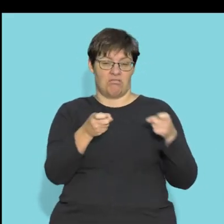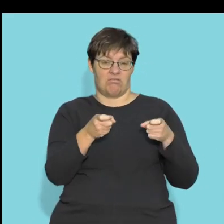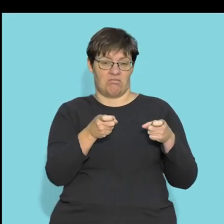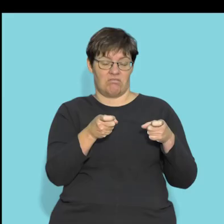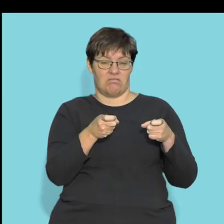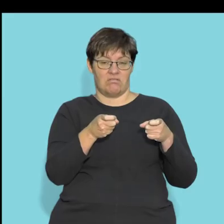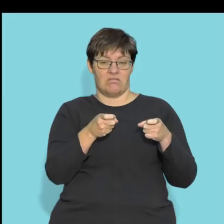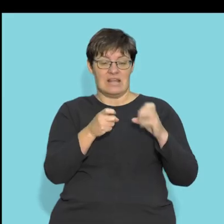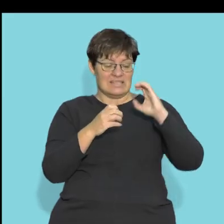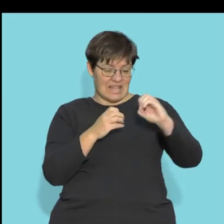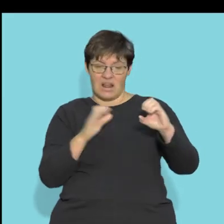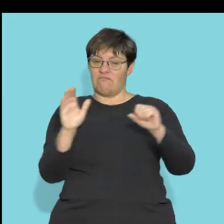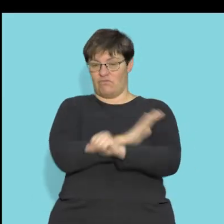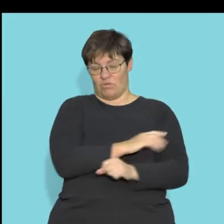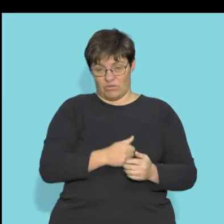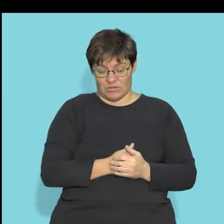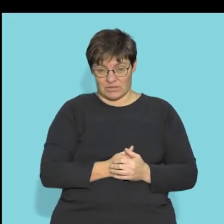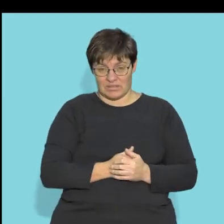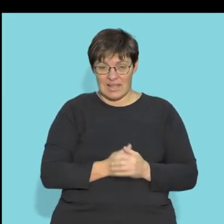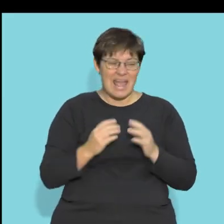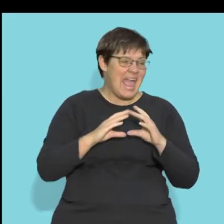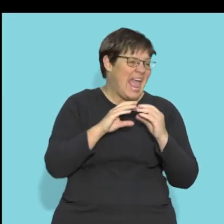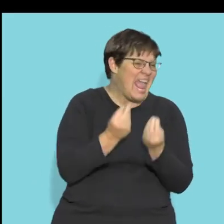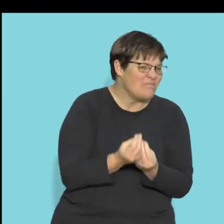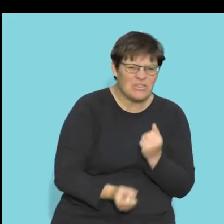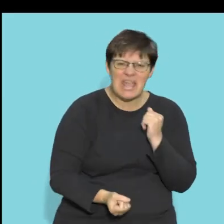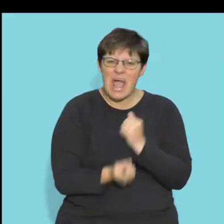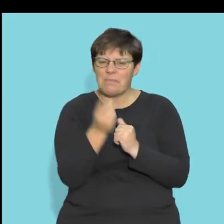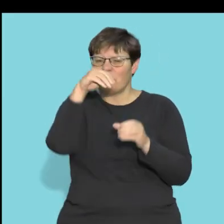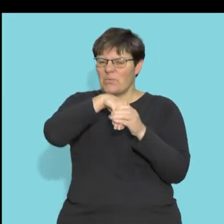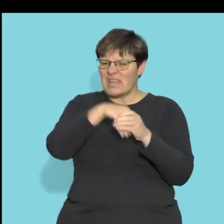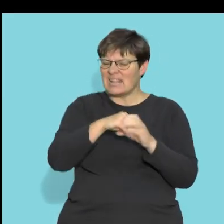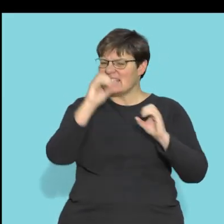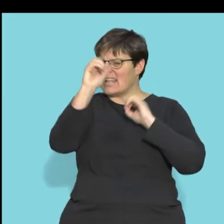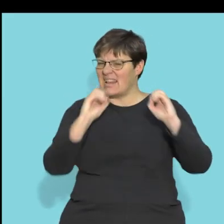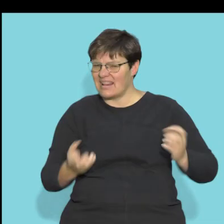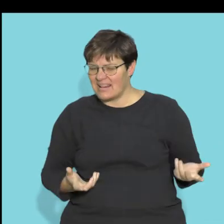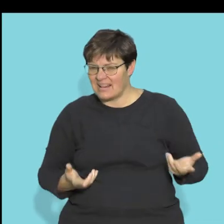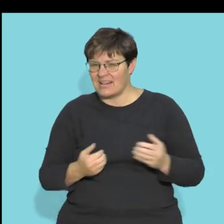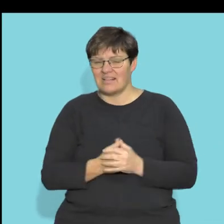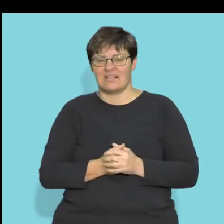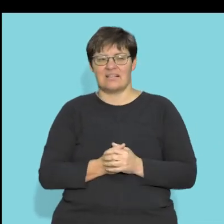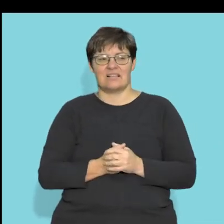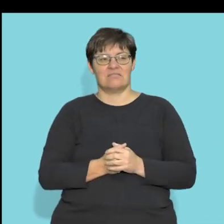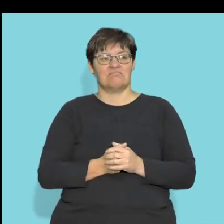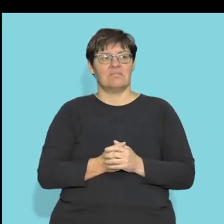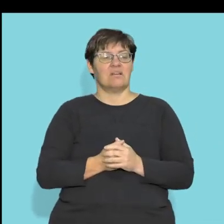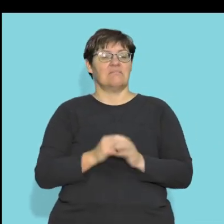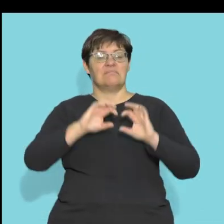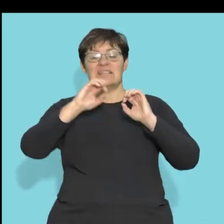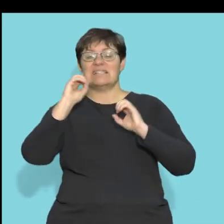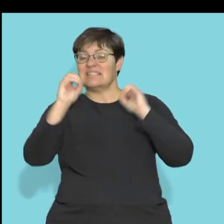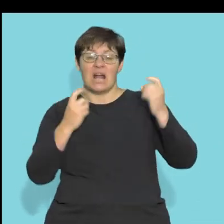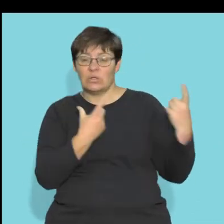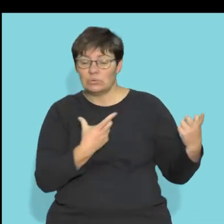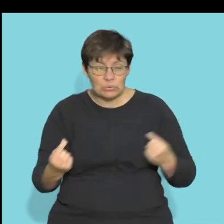whole cell. Everything that happens in the cell, everything that the cell does is going to